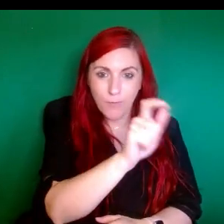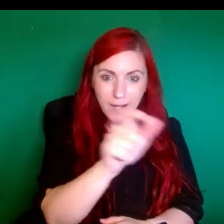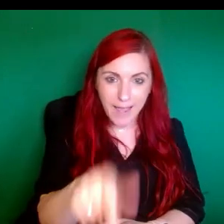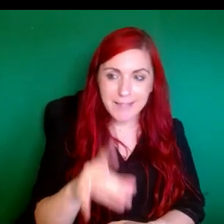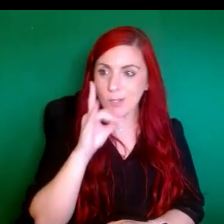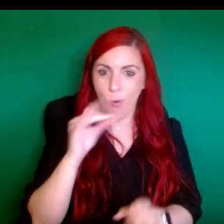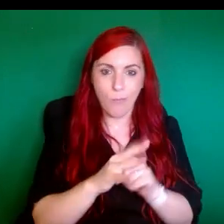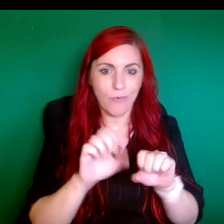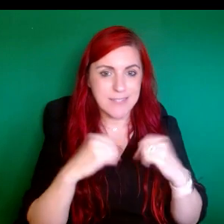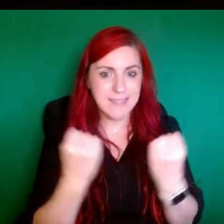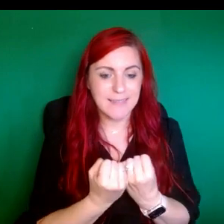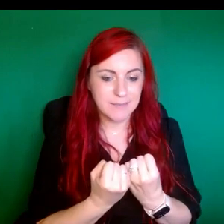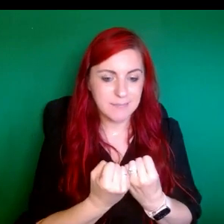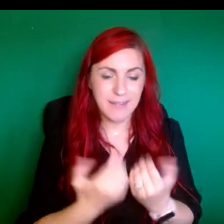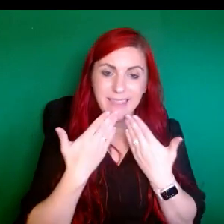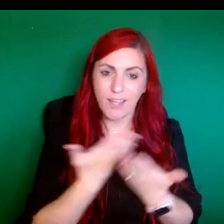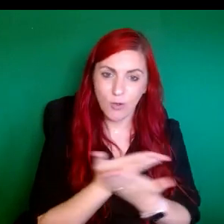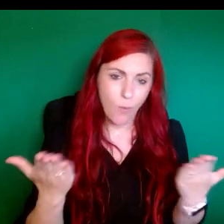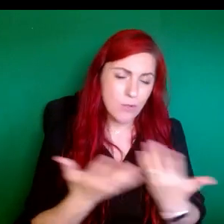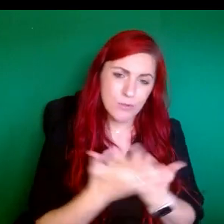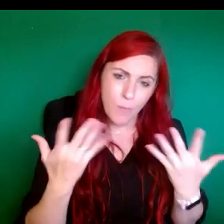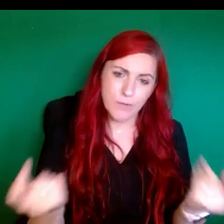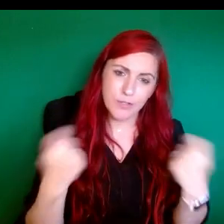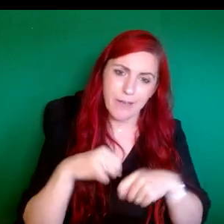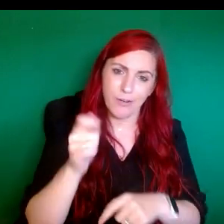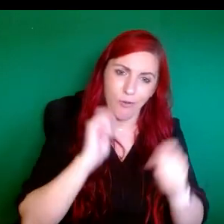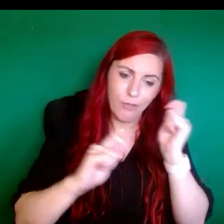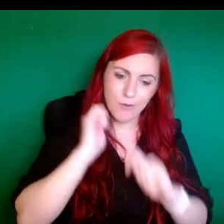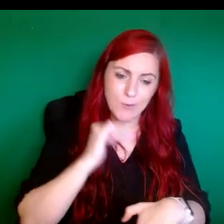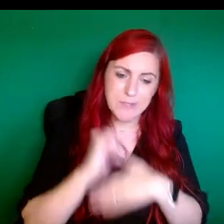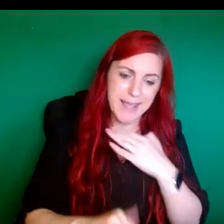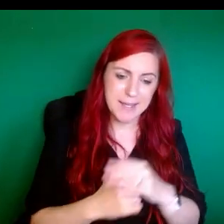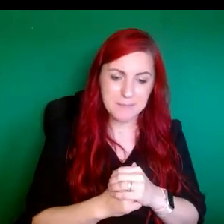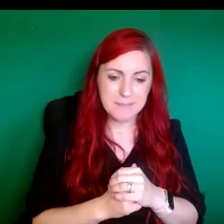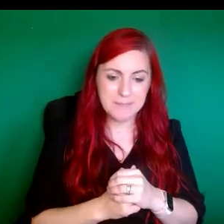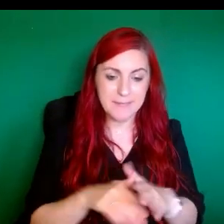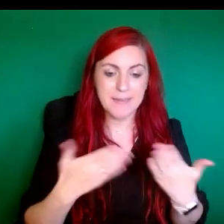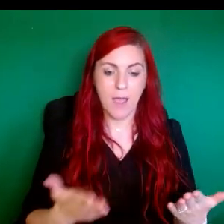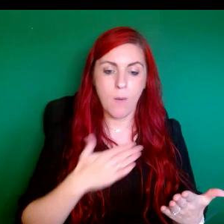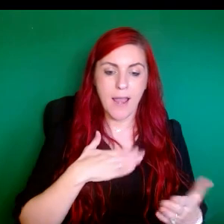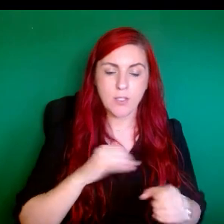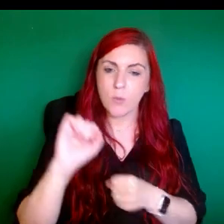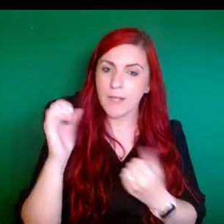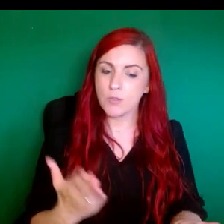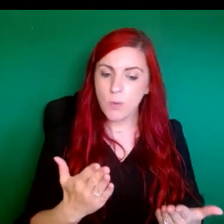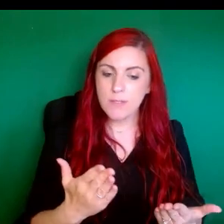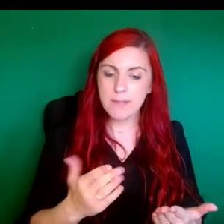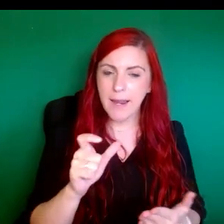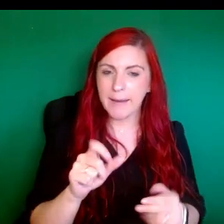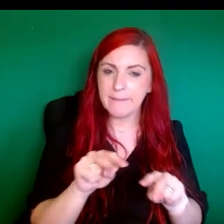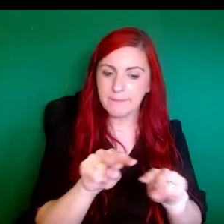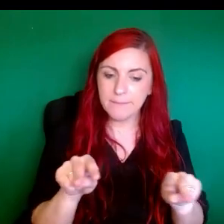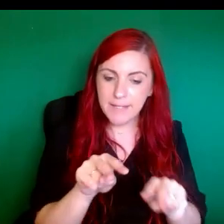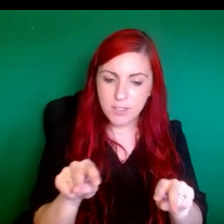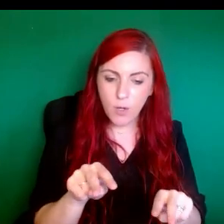much for sharing your thoughts with our audience today. I would now like to introduce a little video with highlights of the year just past.